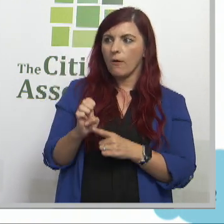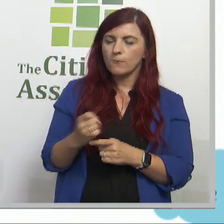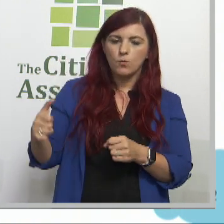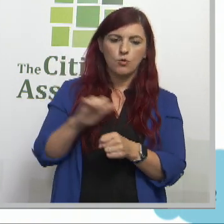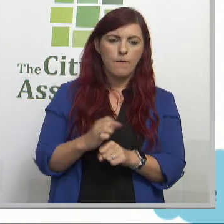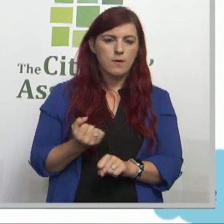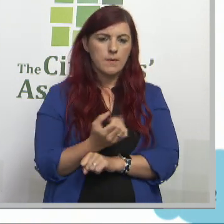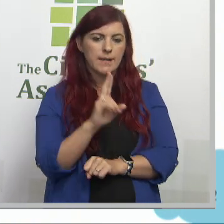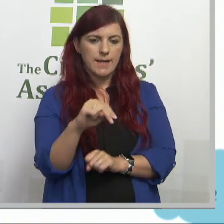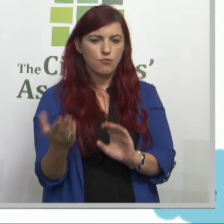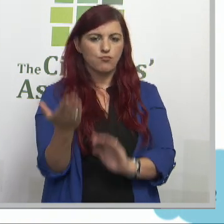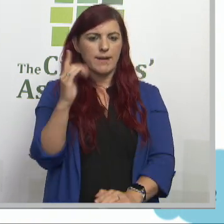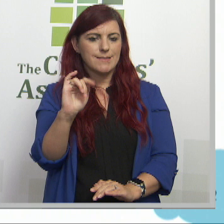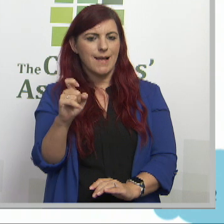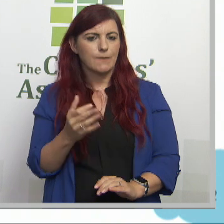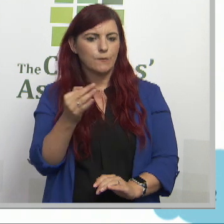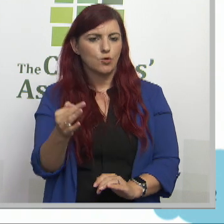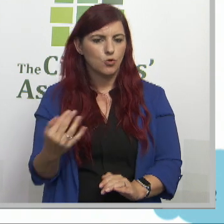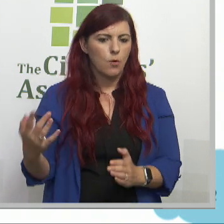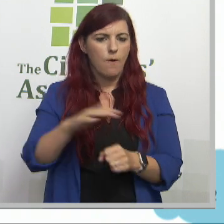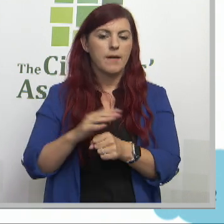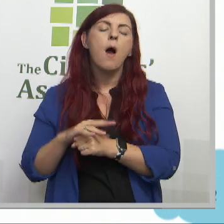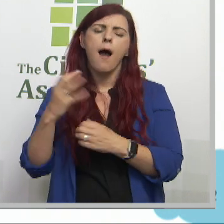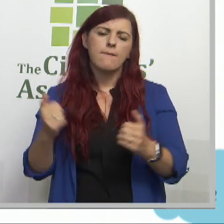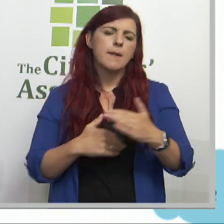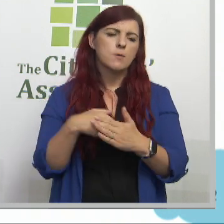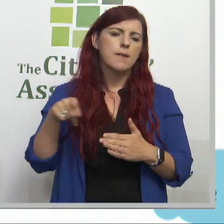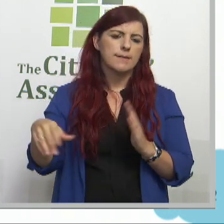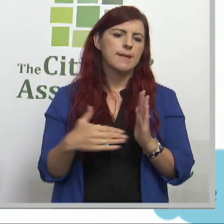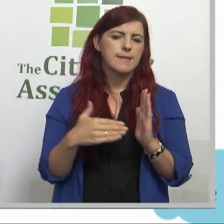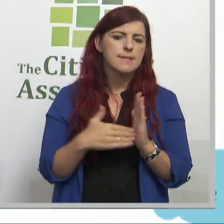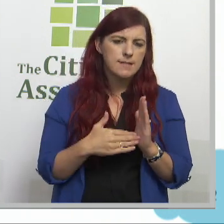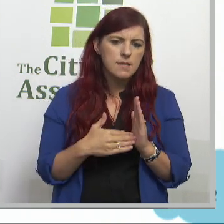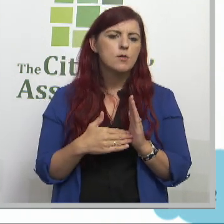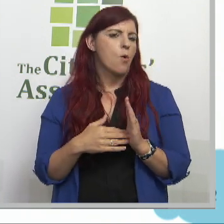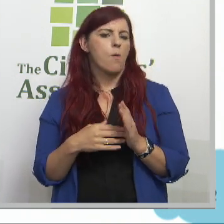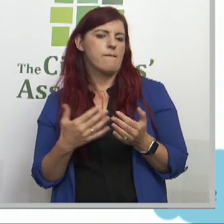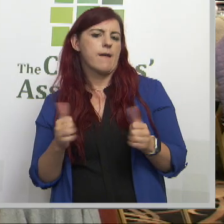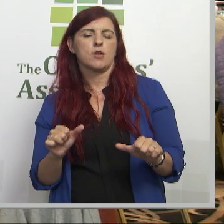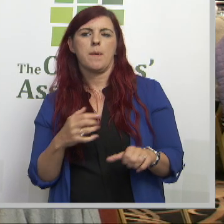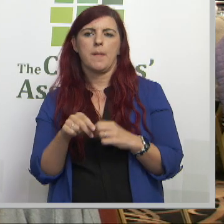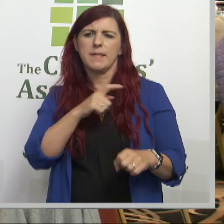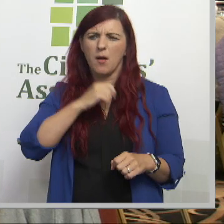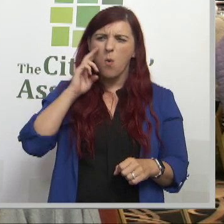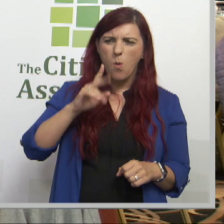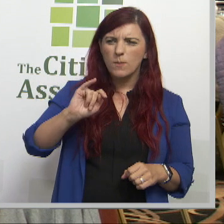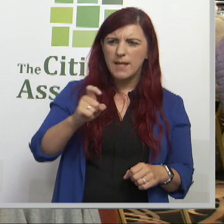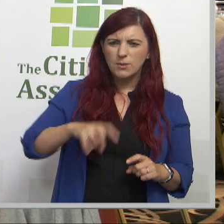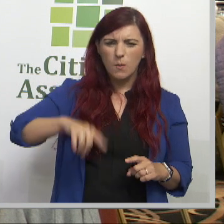it can always raise taxes in the future. Now, there's limits to that, okay? So eventually people might decide the tax rates are too high, they're going to move